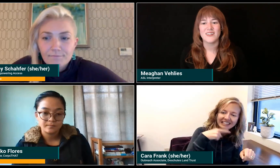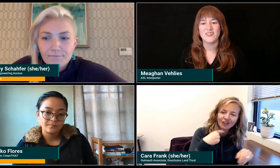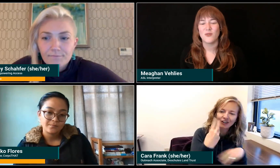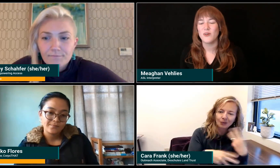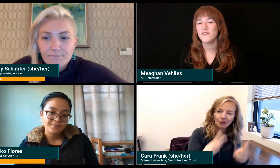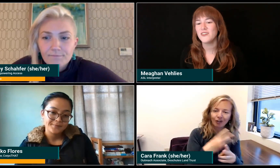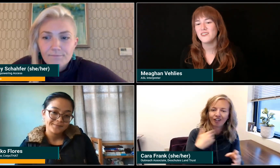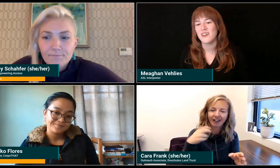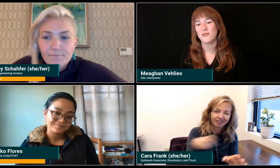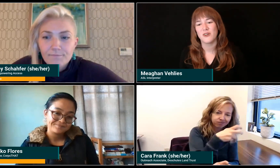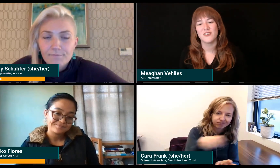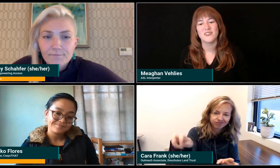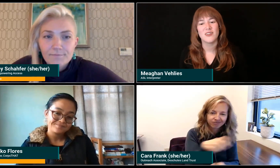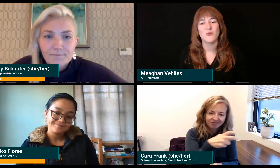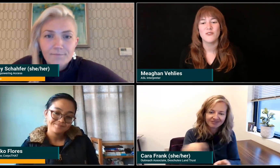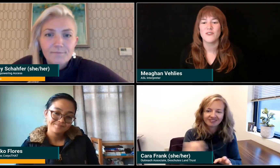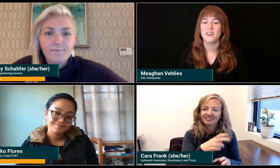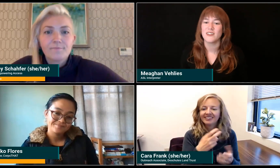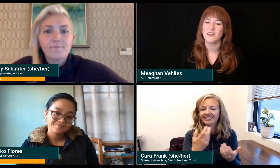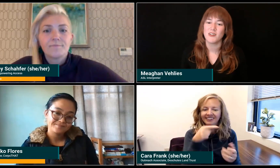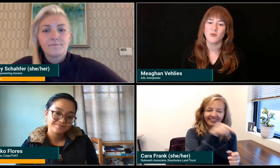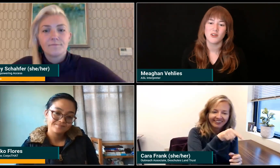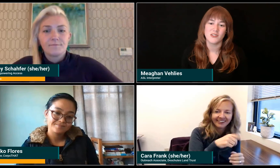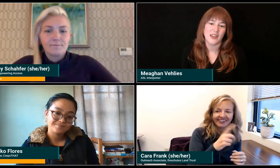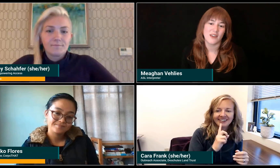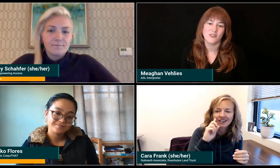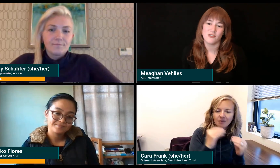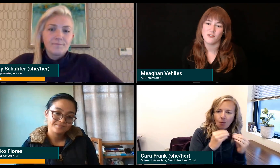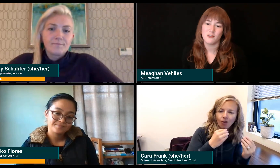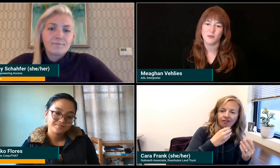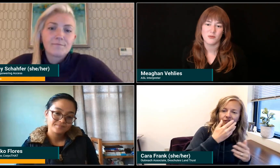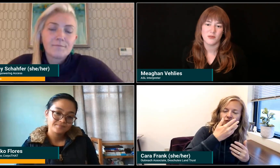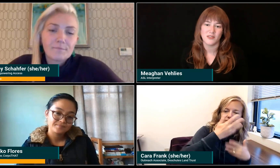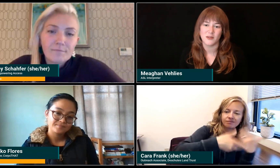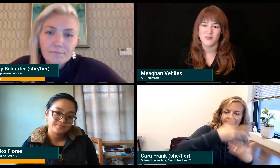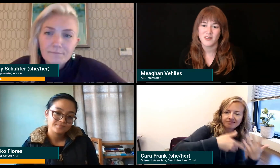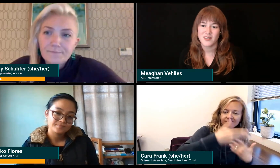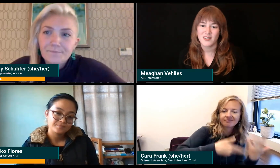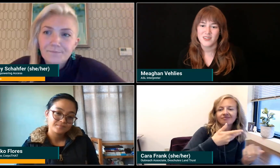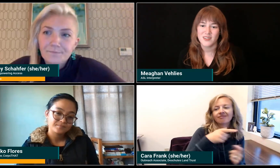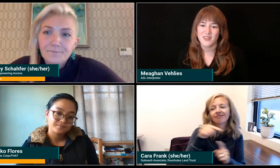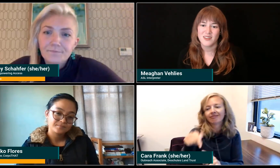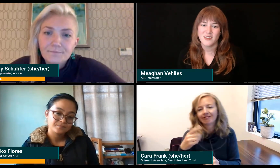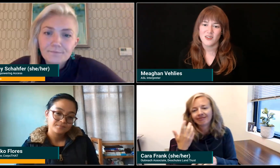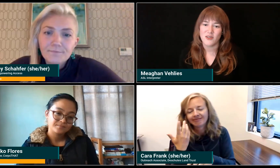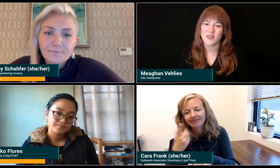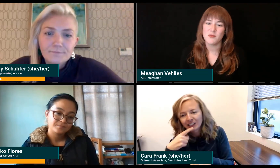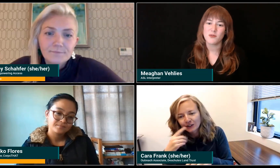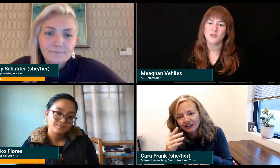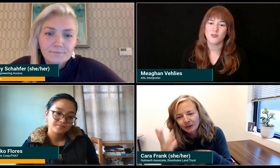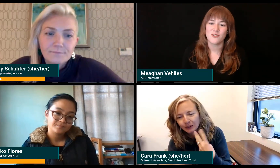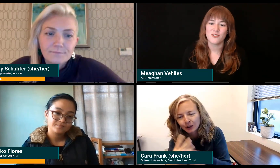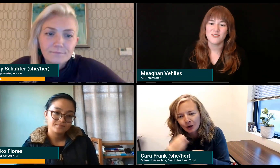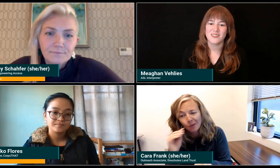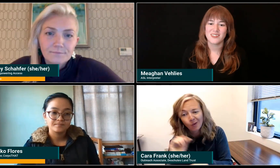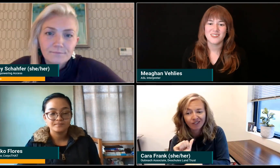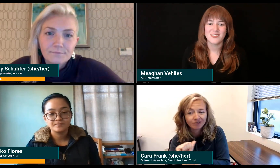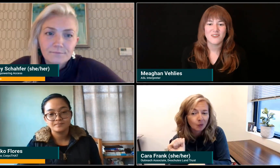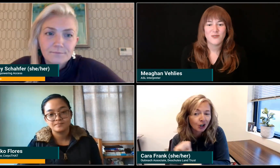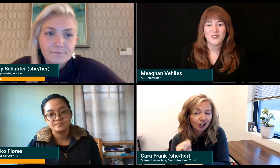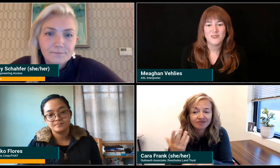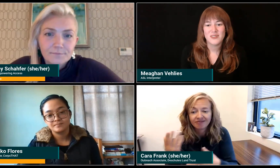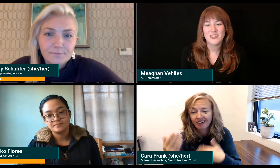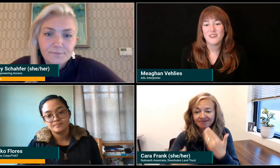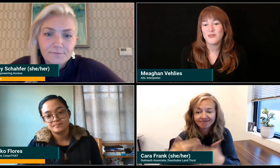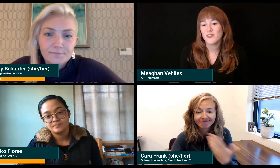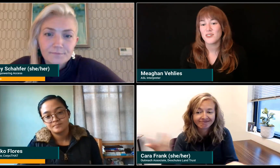I've got, 1 foot in the deaf world and 1 foot in the hearing world, and I have to traverse between them. I can be more social in the